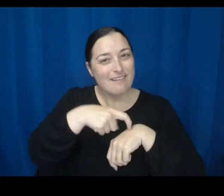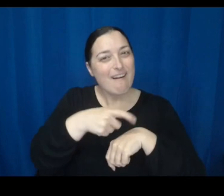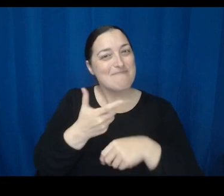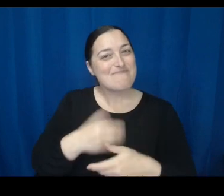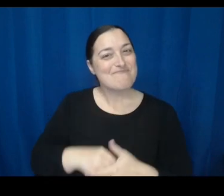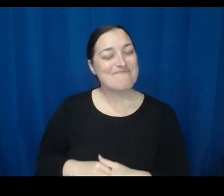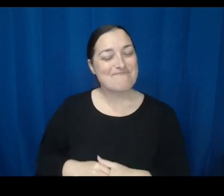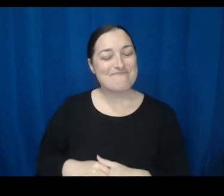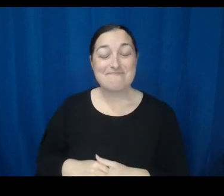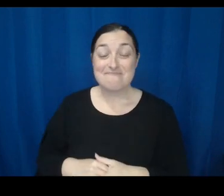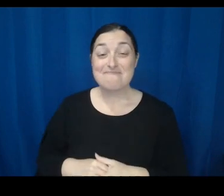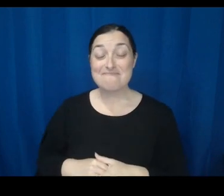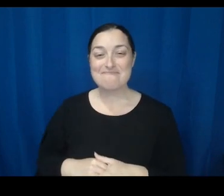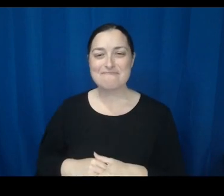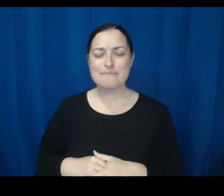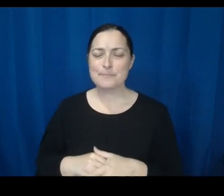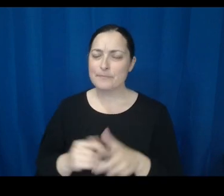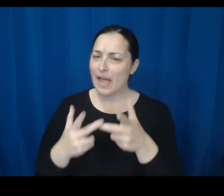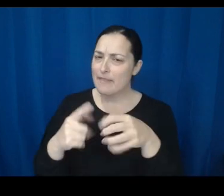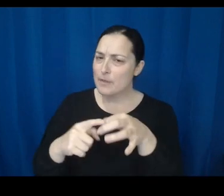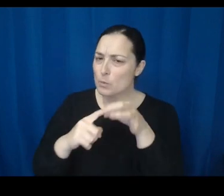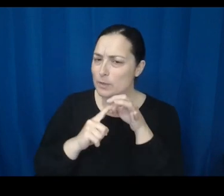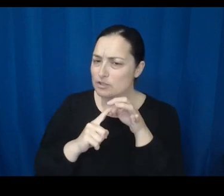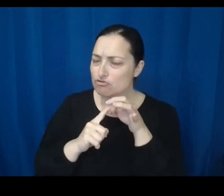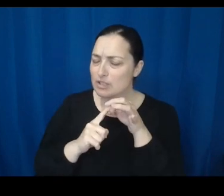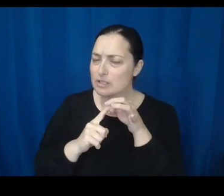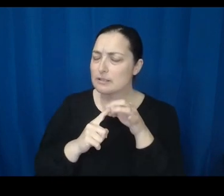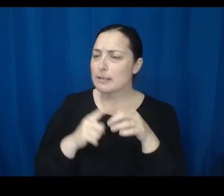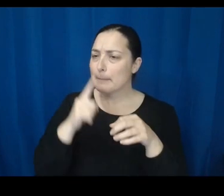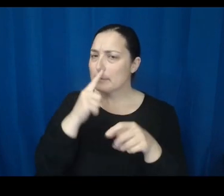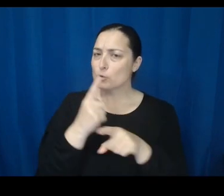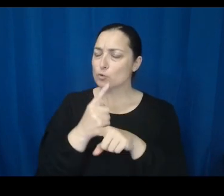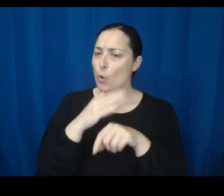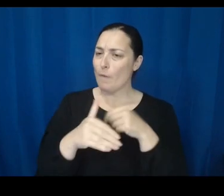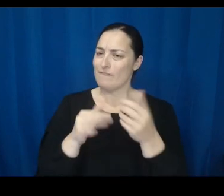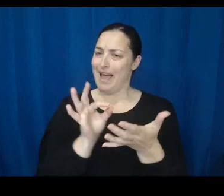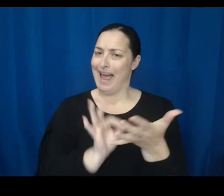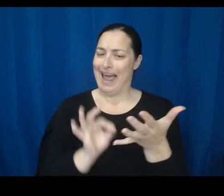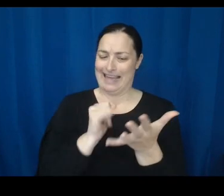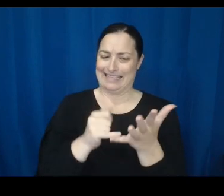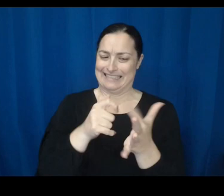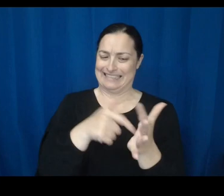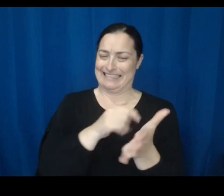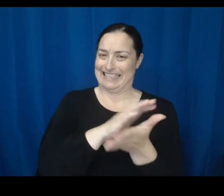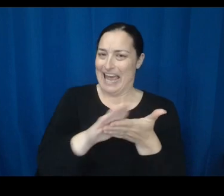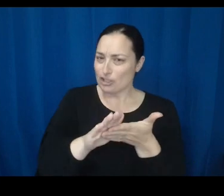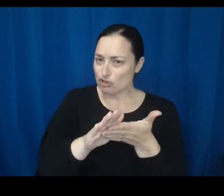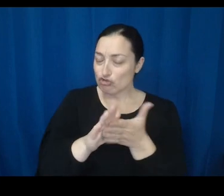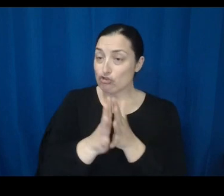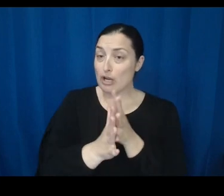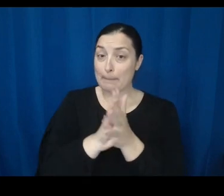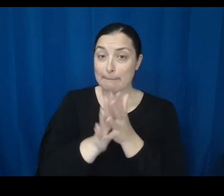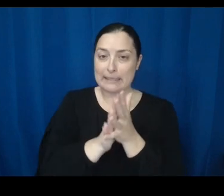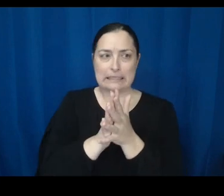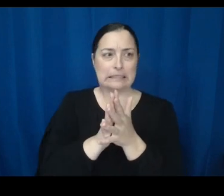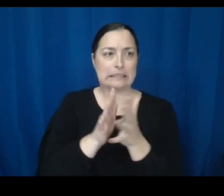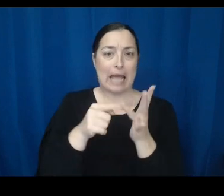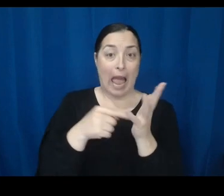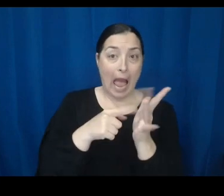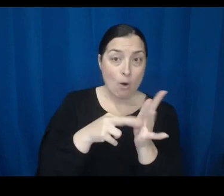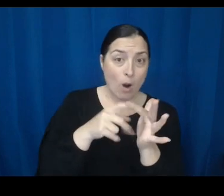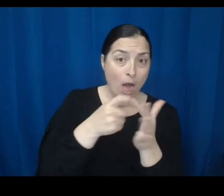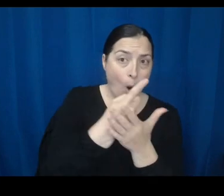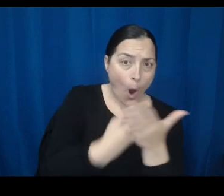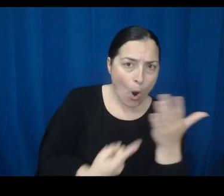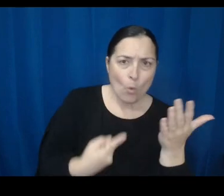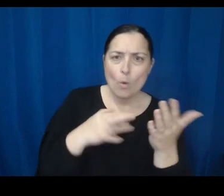Yeah, and then there's another question. When people talk about sketching, do we draw in detail or just an outline, or are there no particular boundaries or